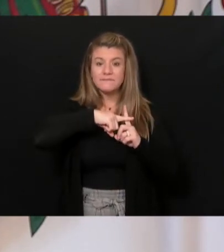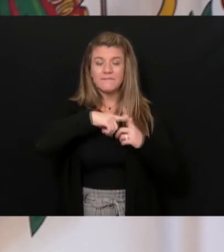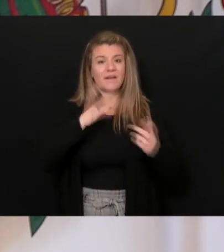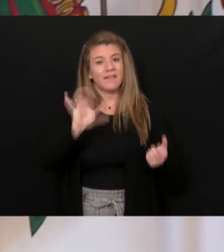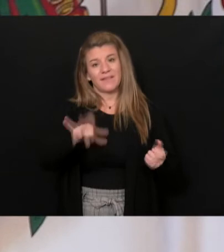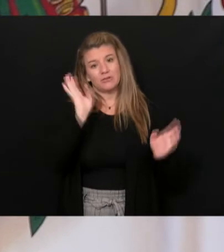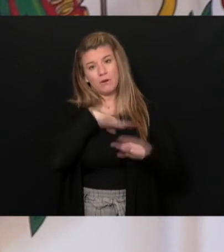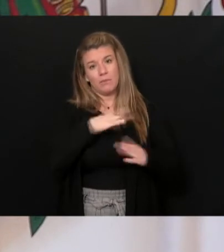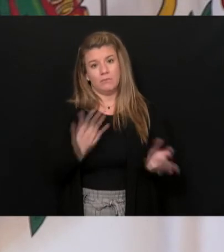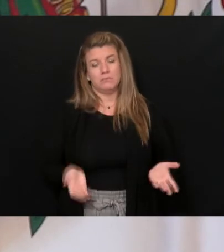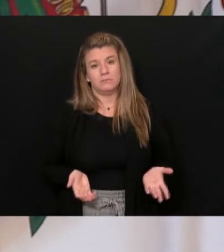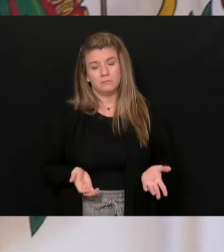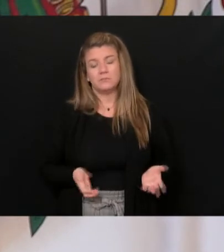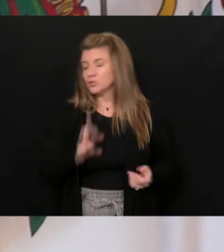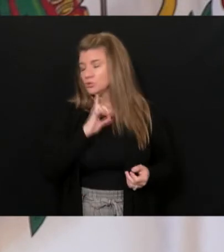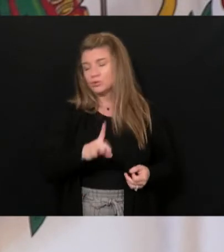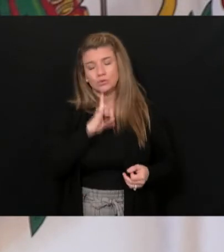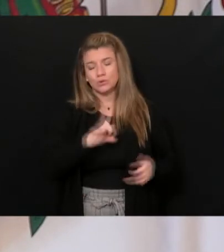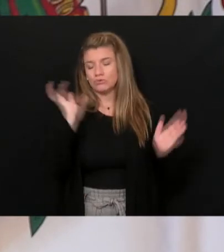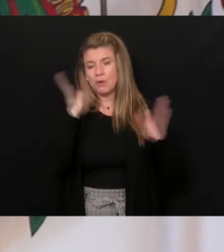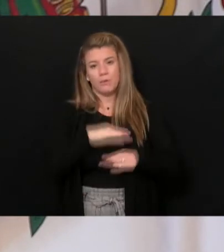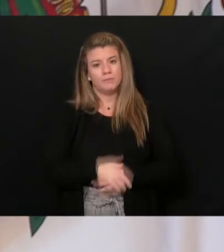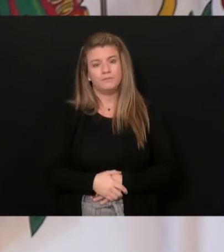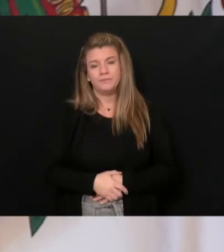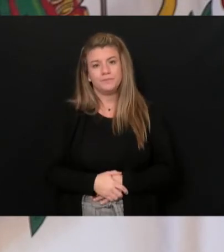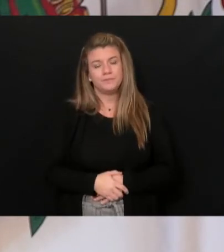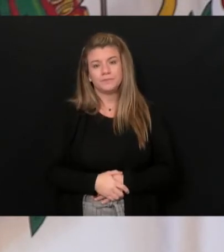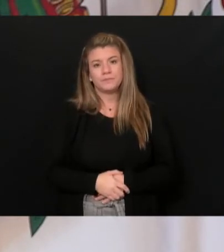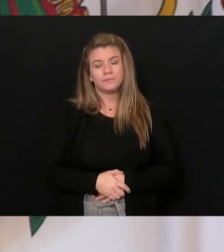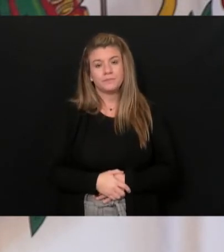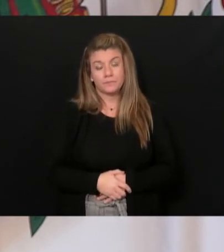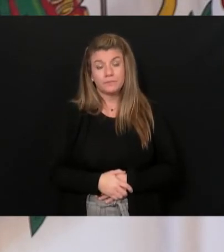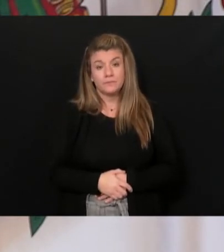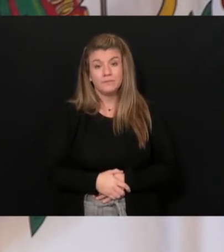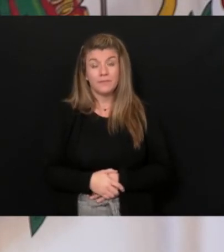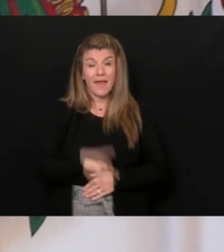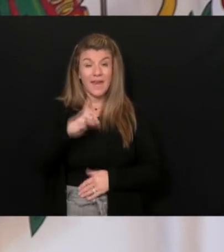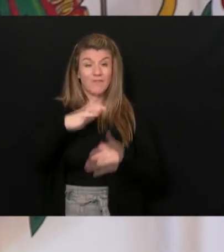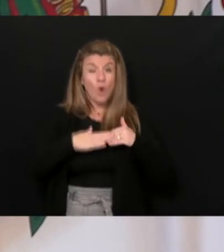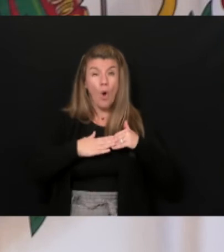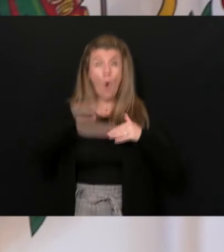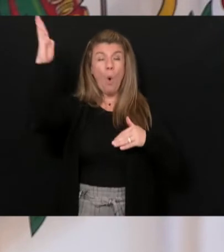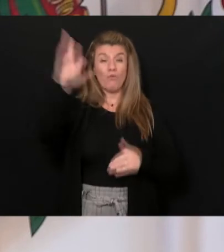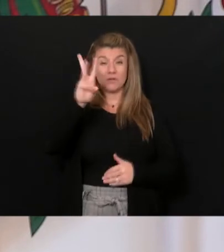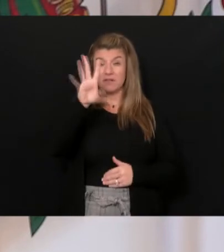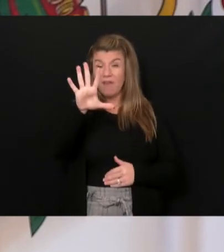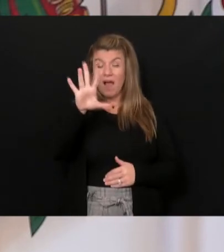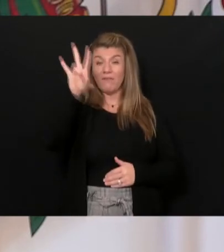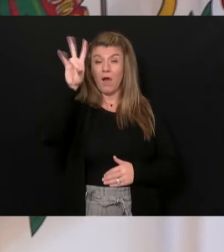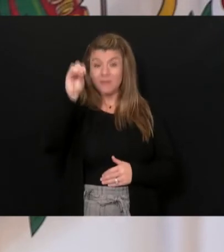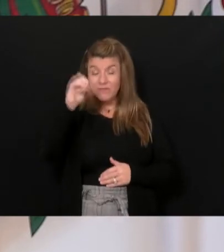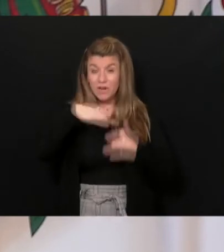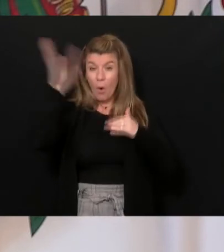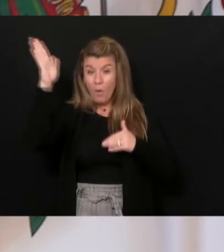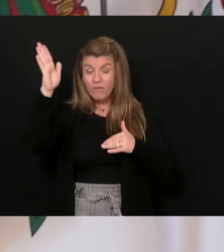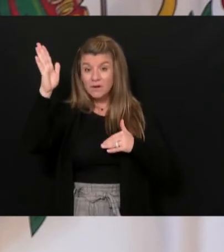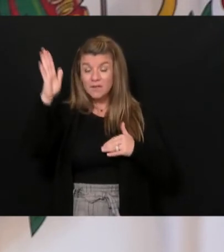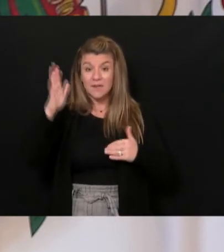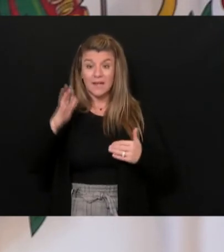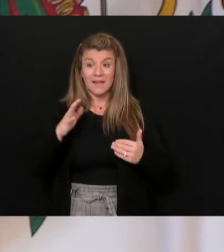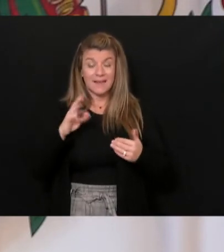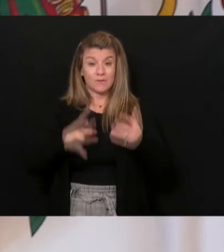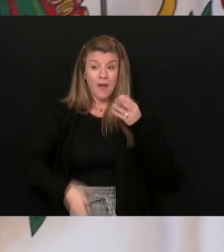trouble. You're in real trouble. And if you're over 65 or 70 years old, a bunch of you are going to